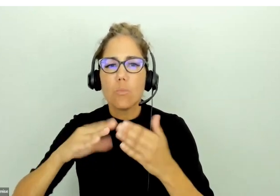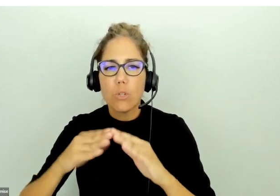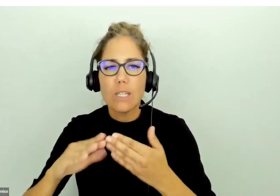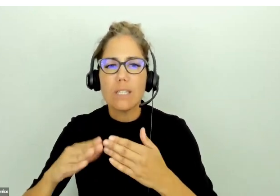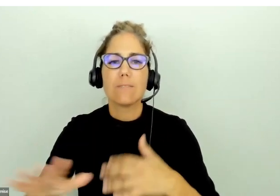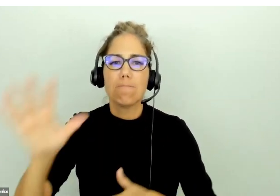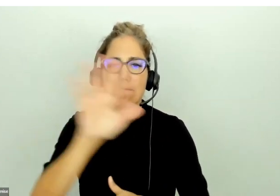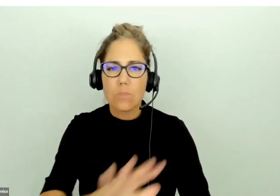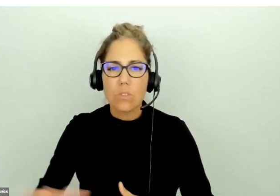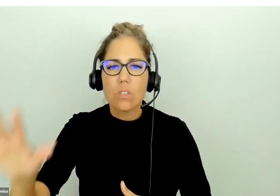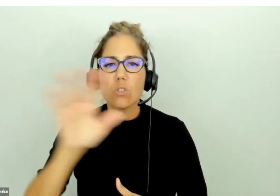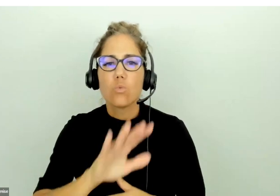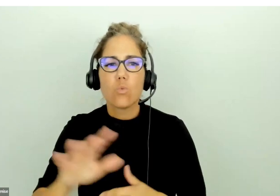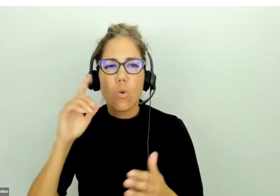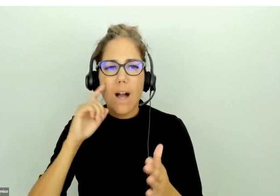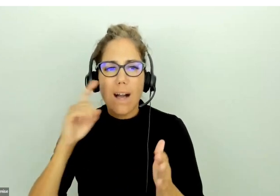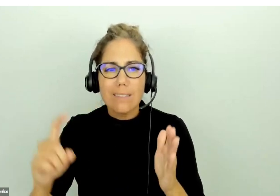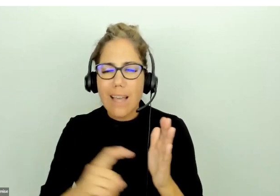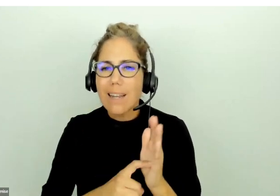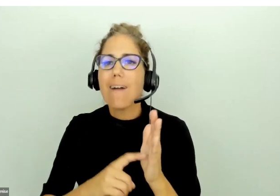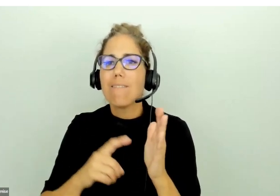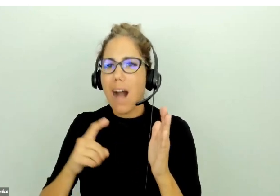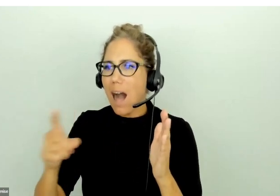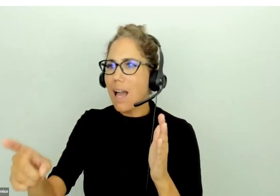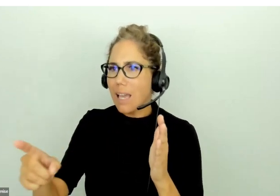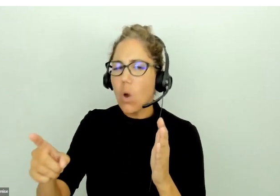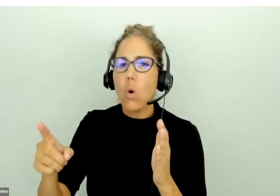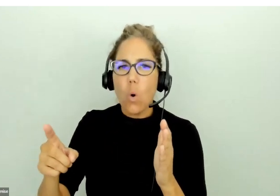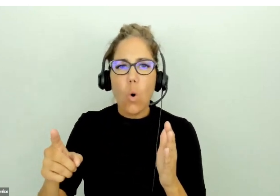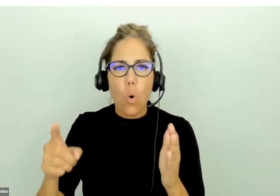manage partnerships across sectors to improve the